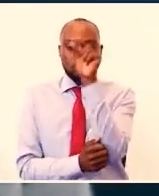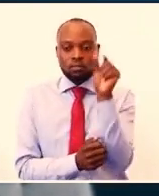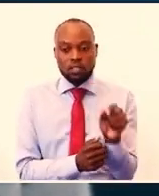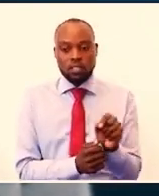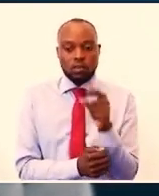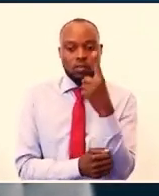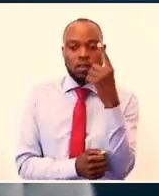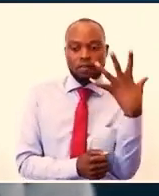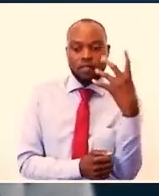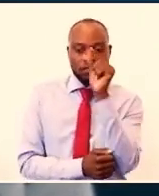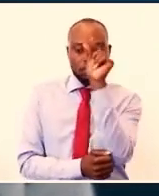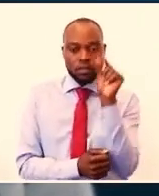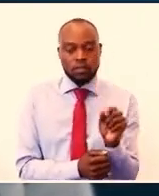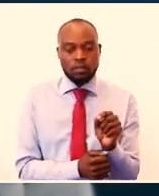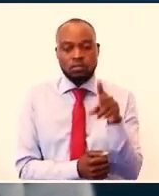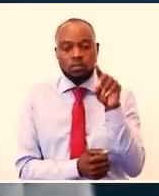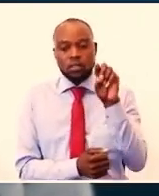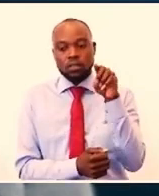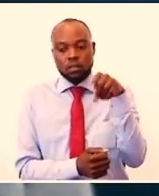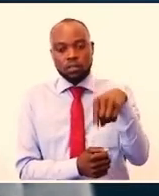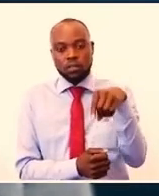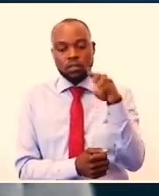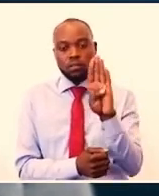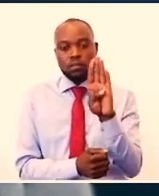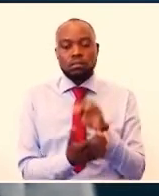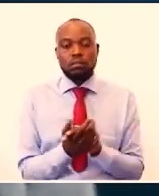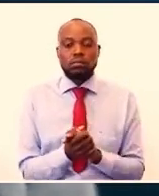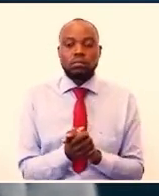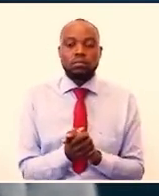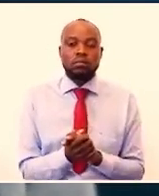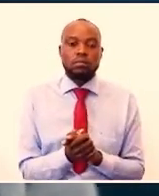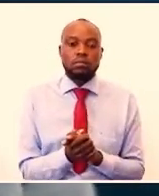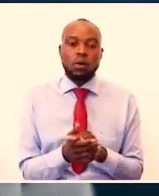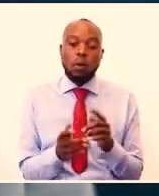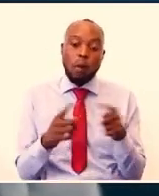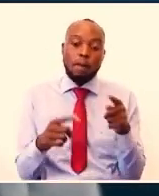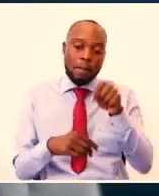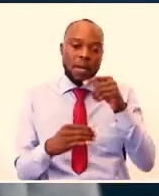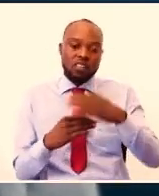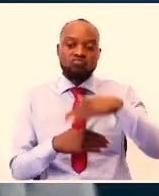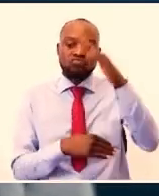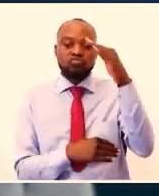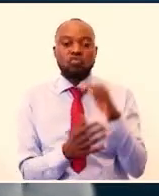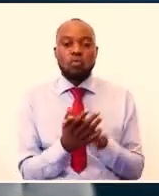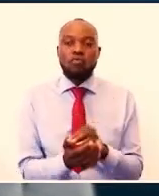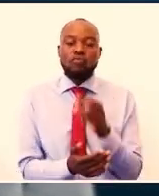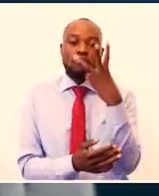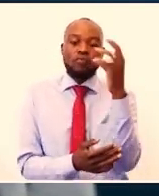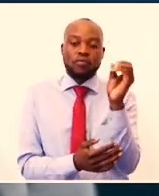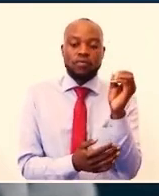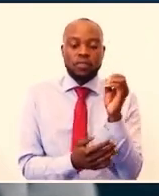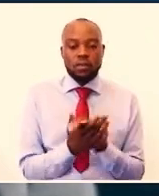15% of GDP. Today, it's over 30%. It has doubled as a proportion of